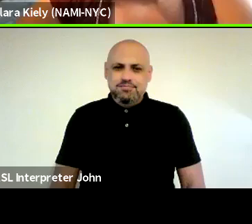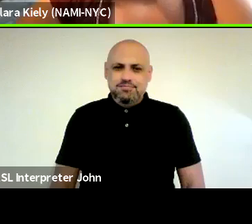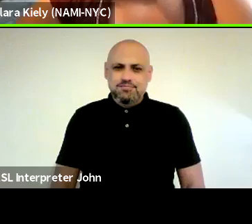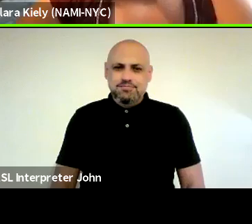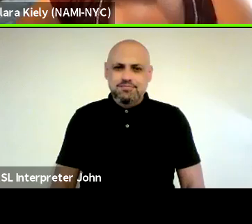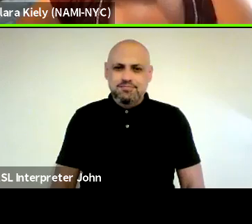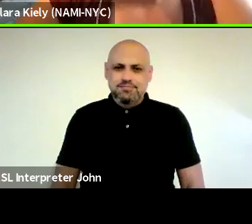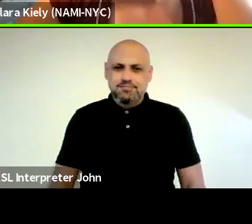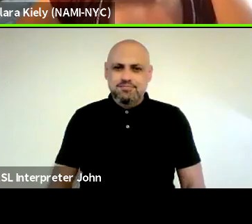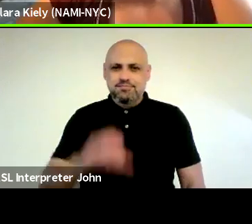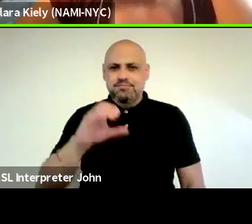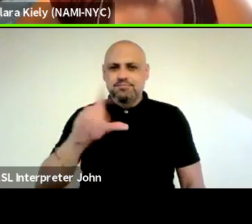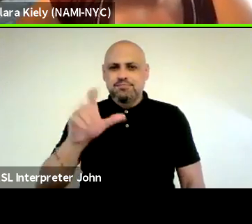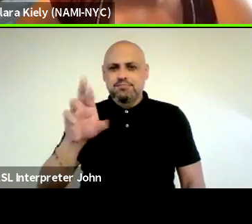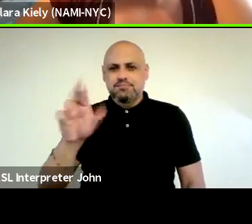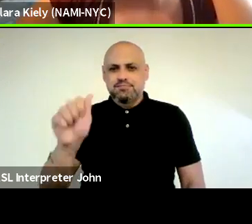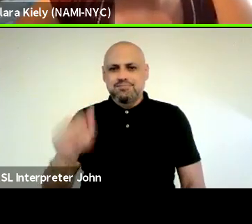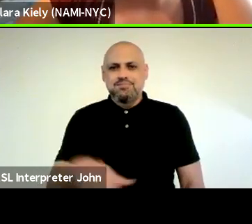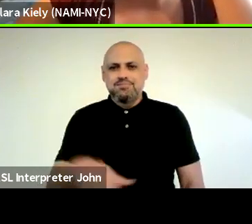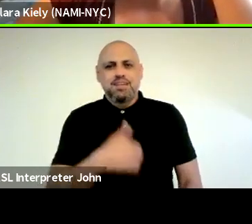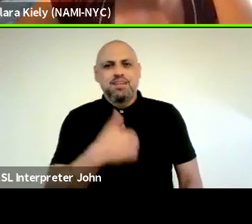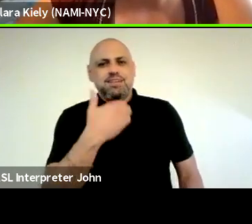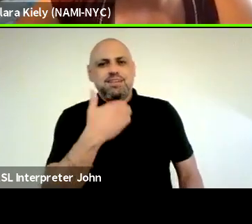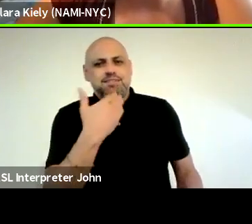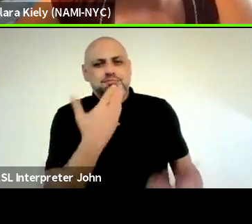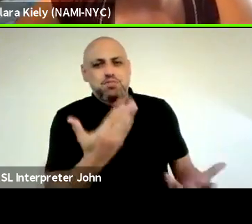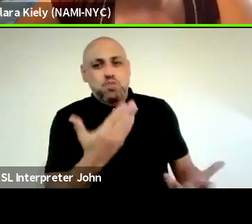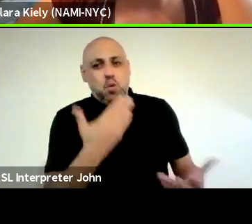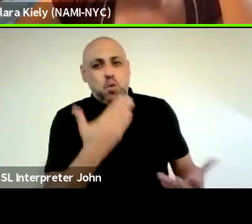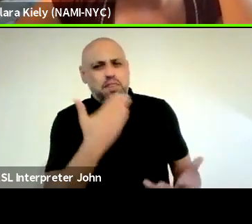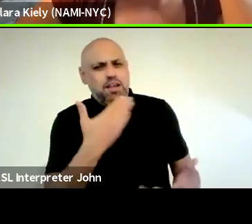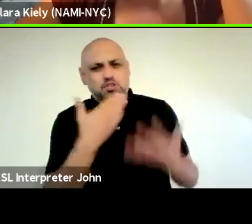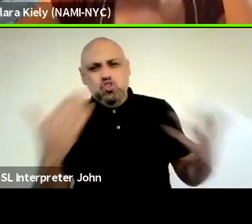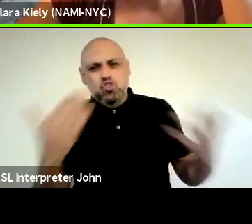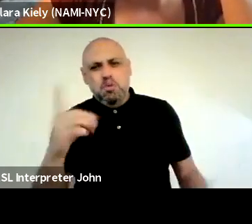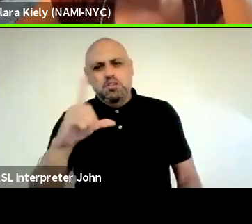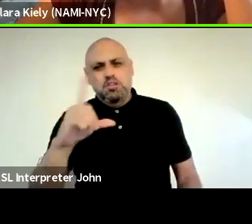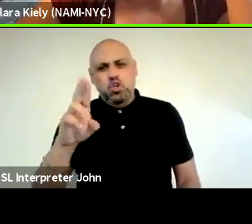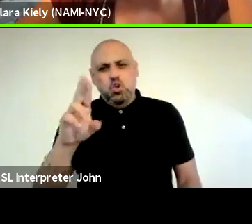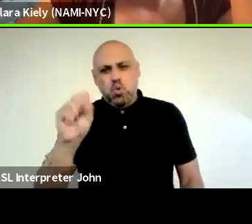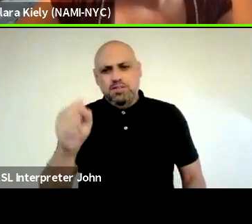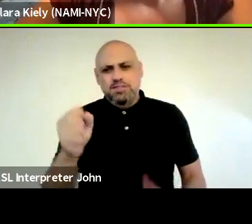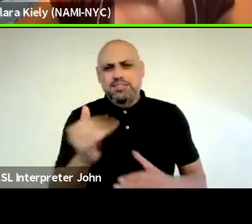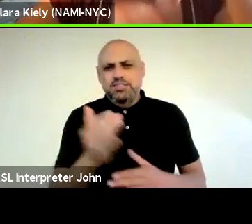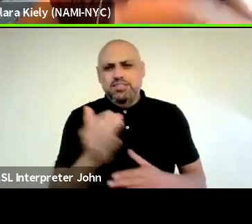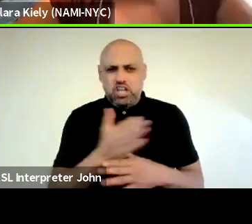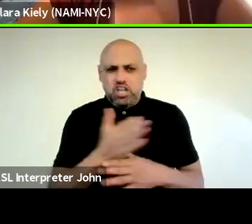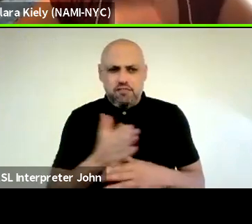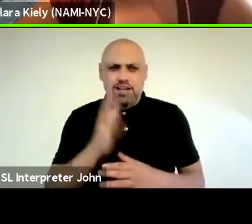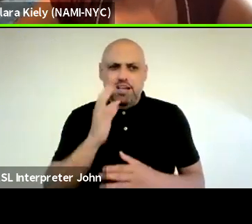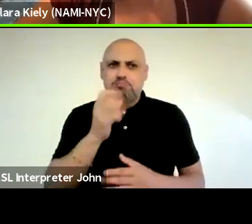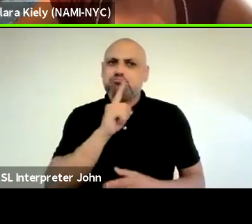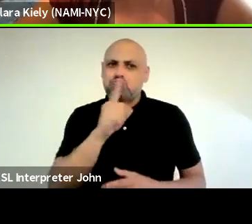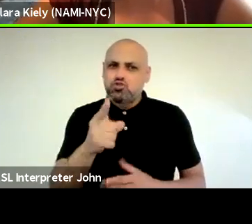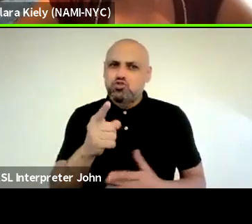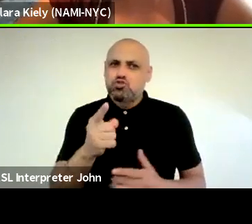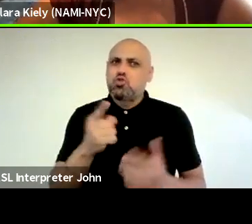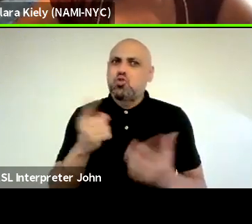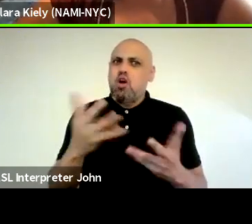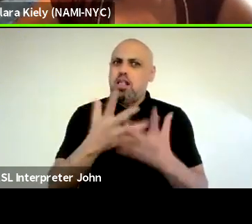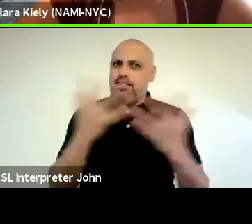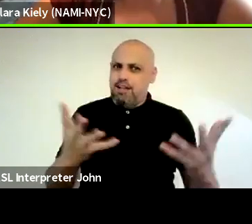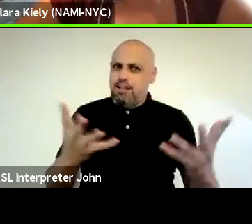So at this point, thank you so much, Louis, for sharing. I'm sure there's about to be lots